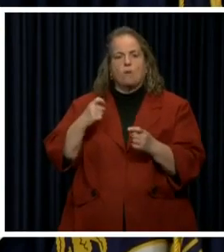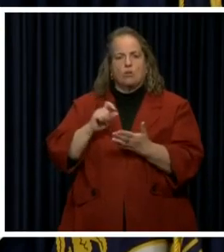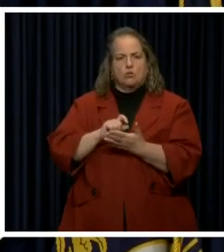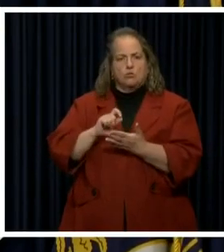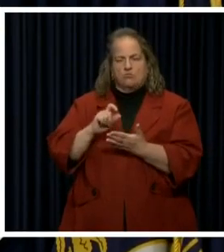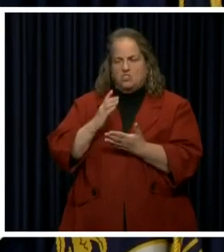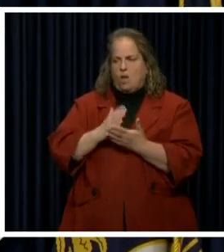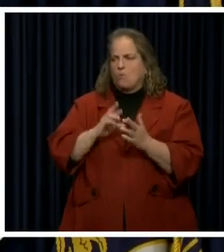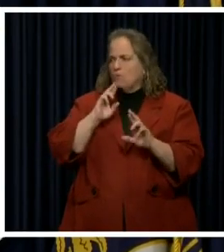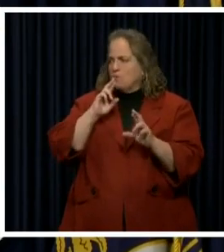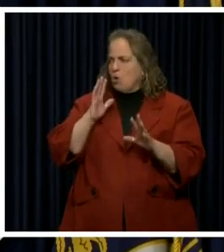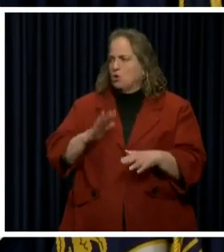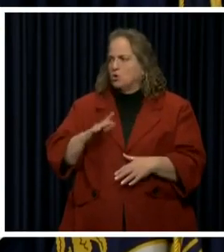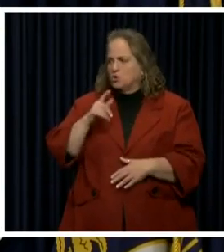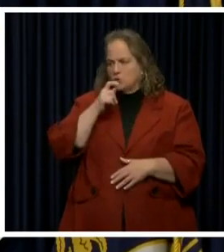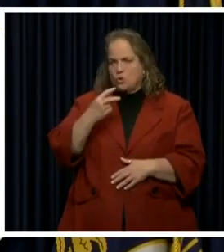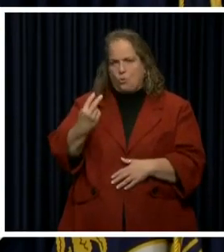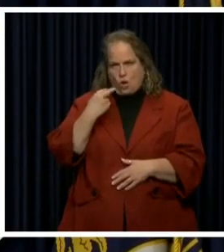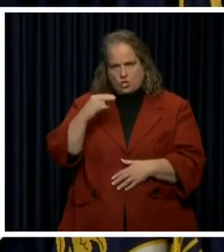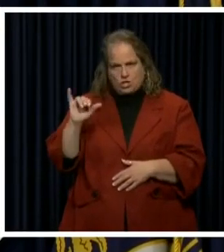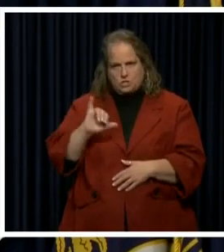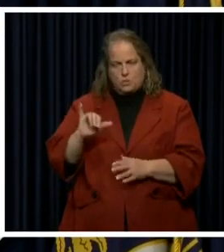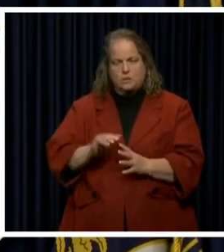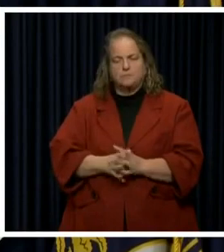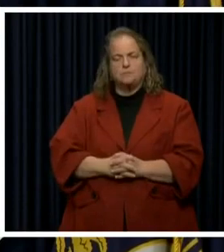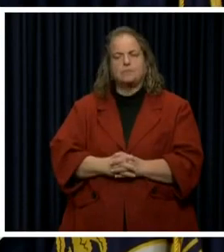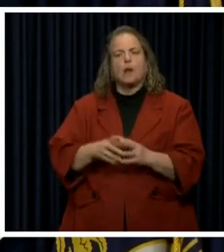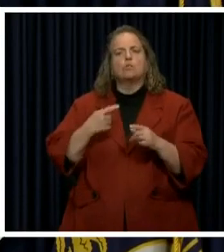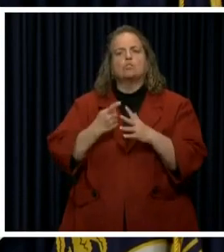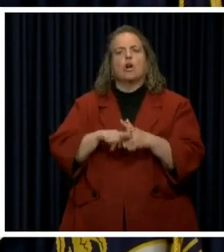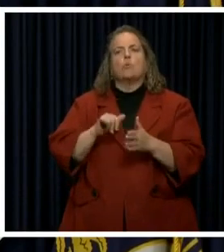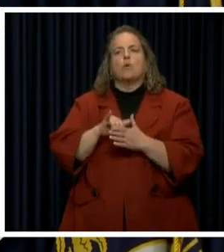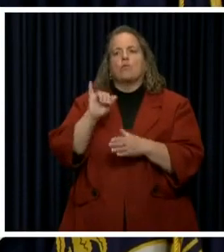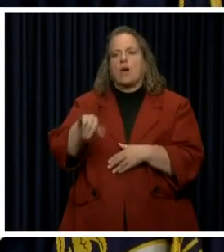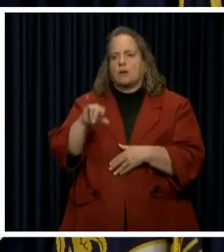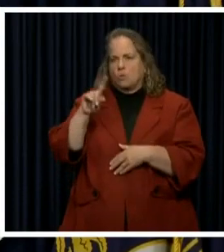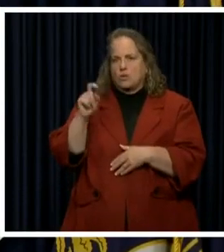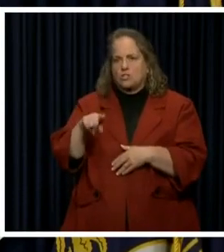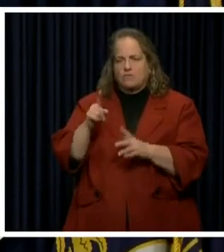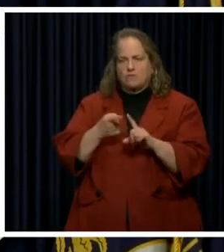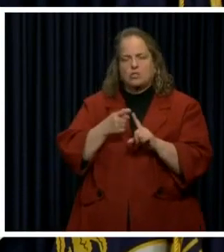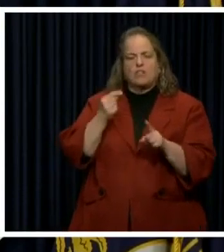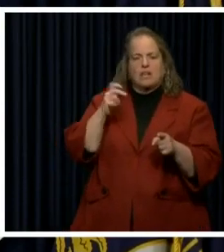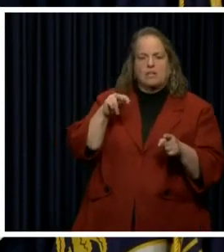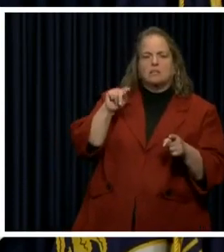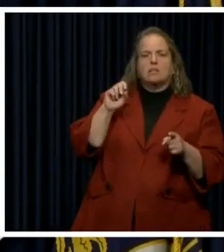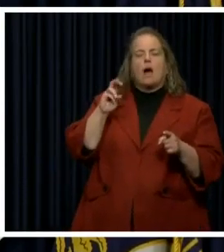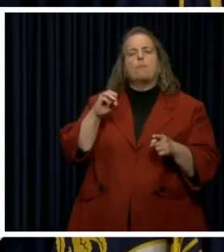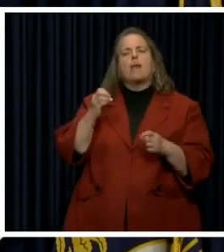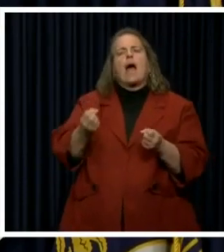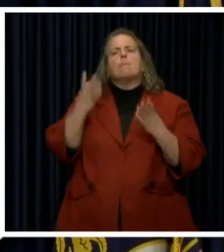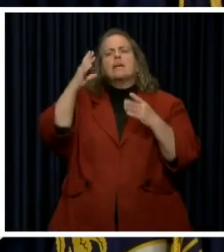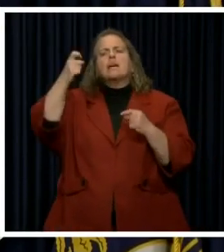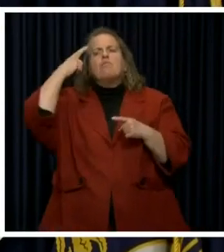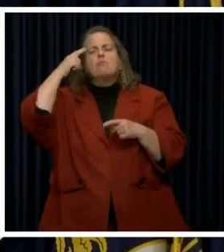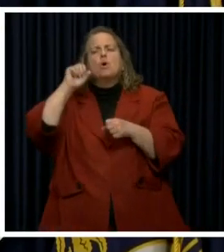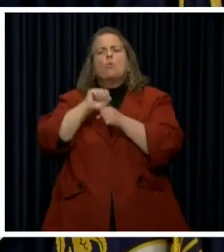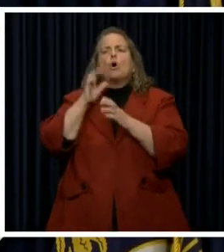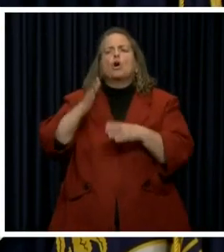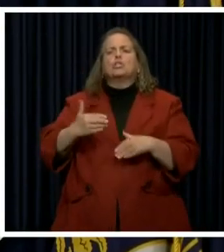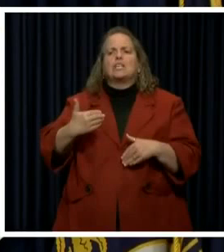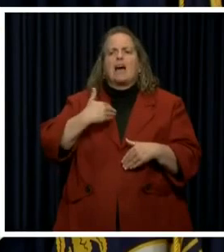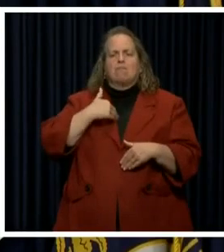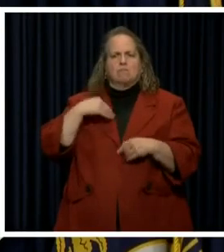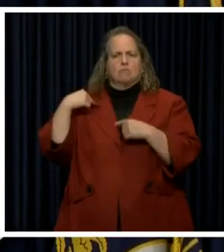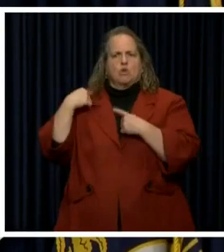journalists who are watching. Let me start with one of those, then we'll go to Tom. How many government workers have